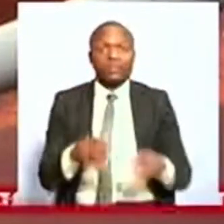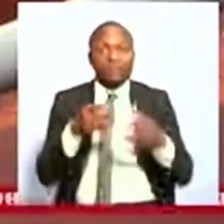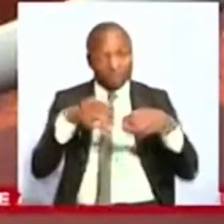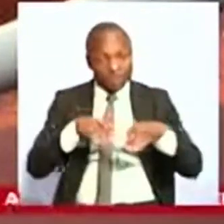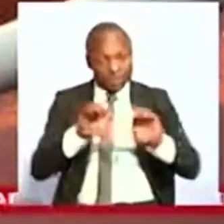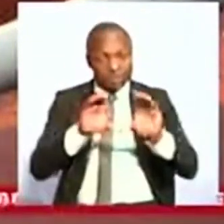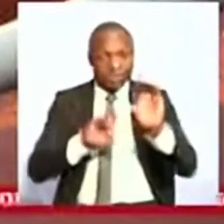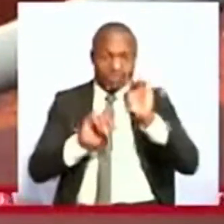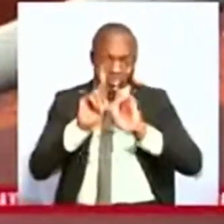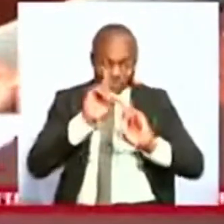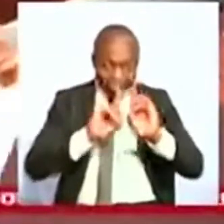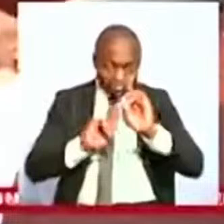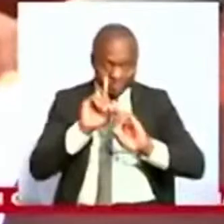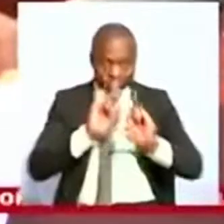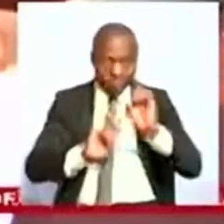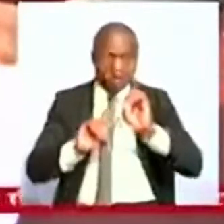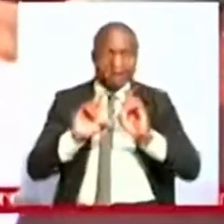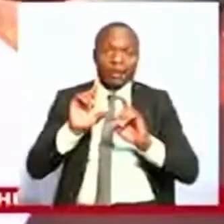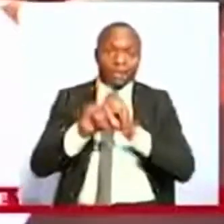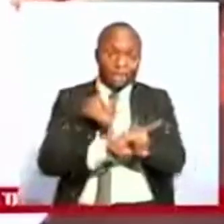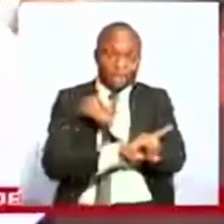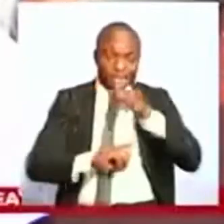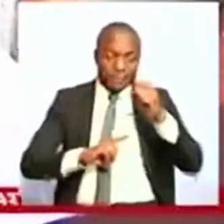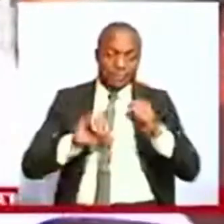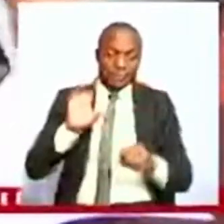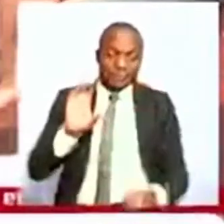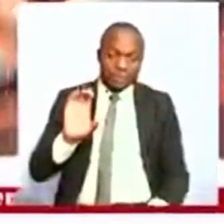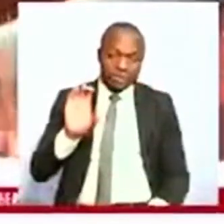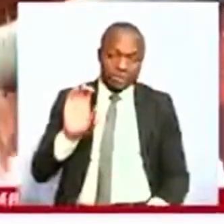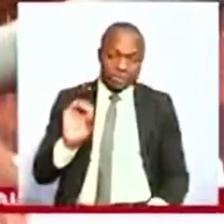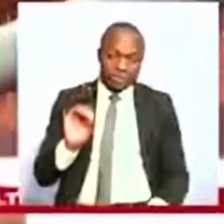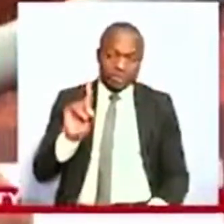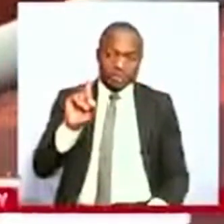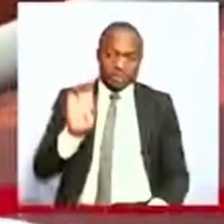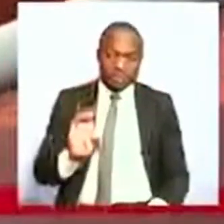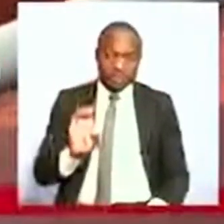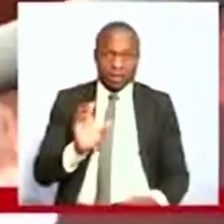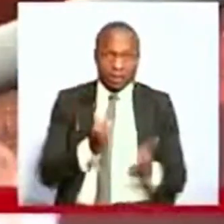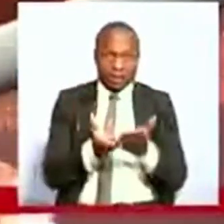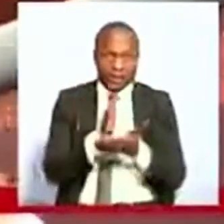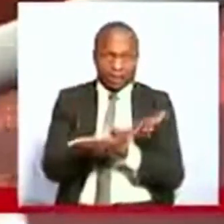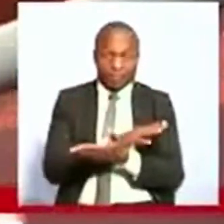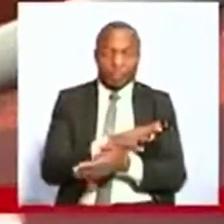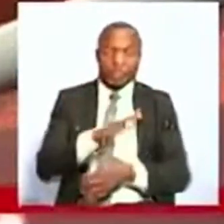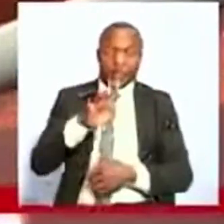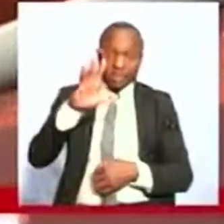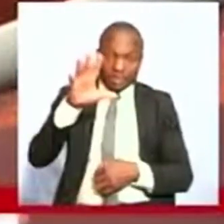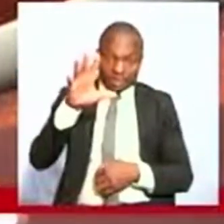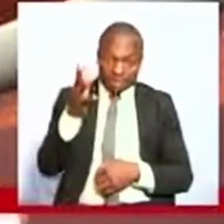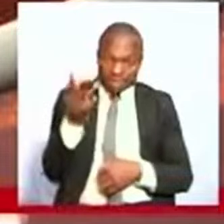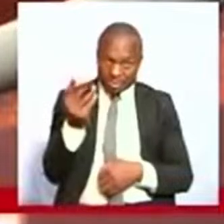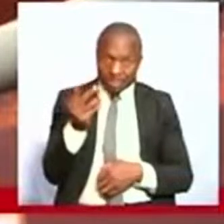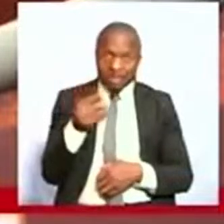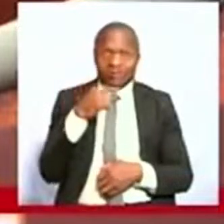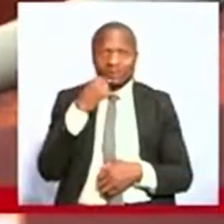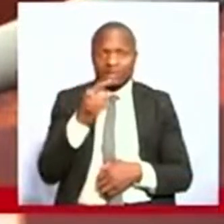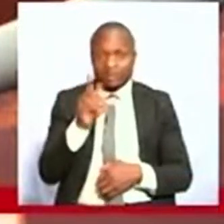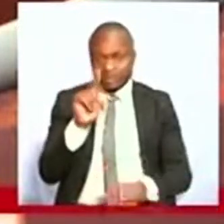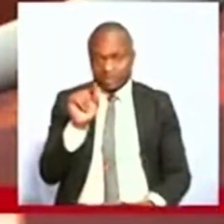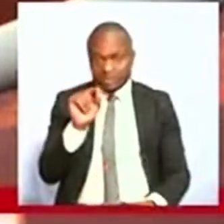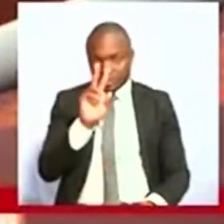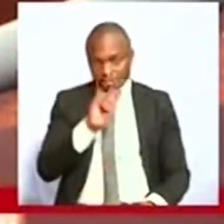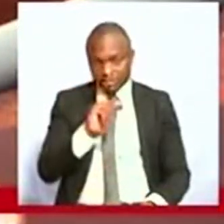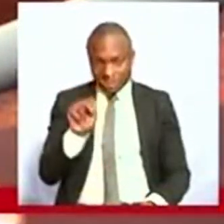on to consider the Penal Code at page 50. And I mentioned that in